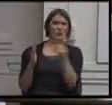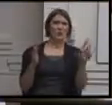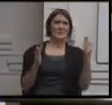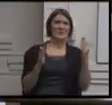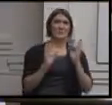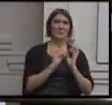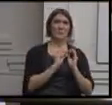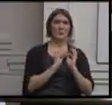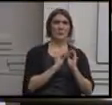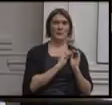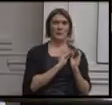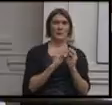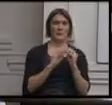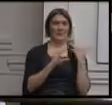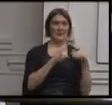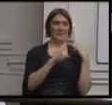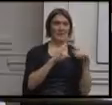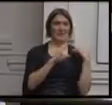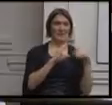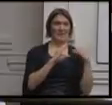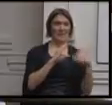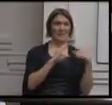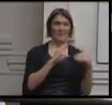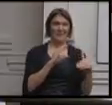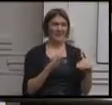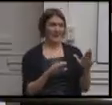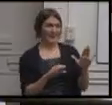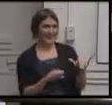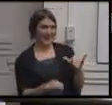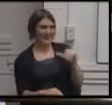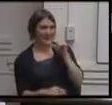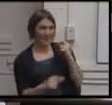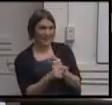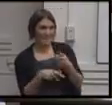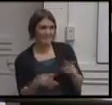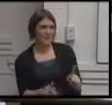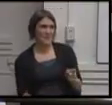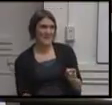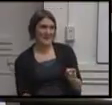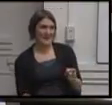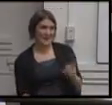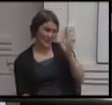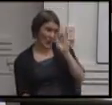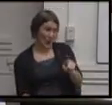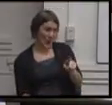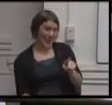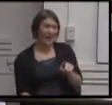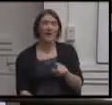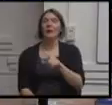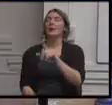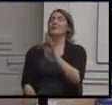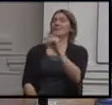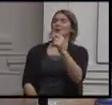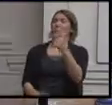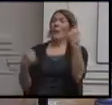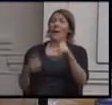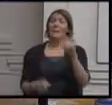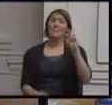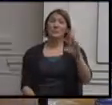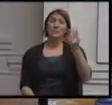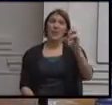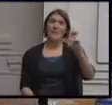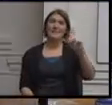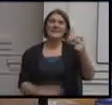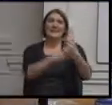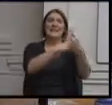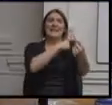talking about this through email, which I'm sure you all know is not permissible. Well, what happened is that Mr. Chapman